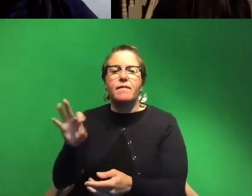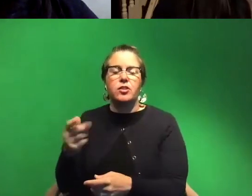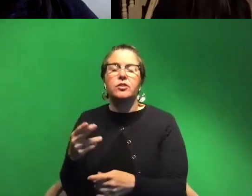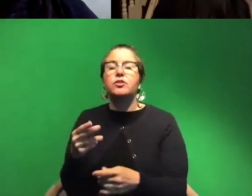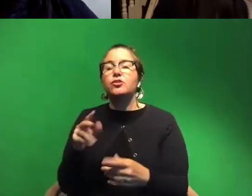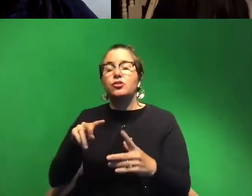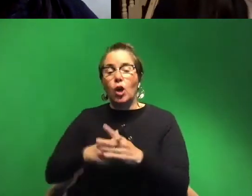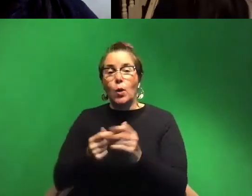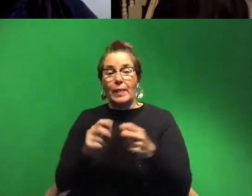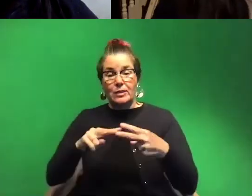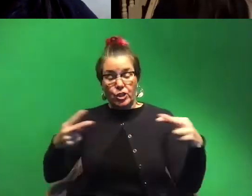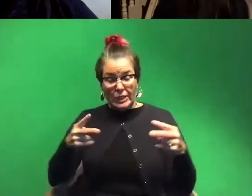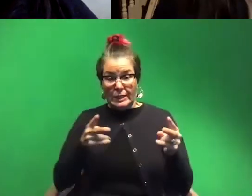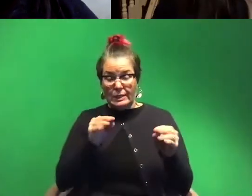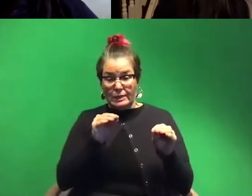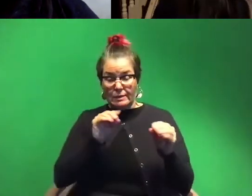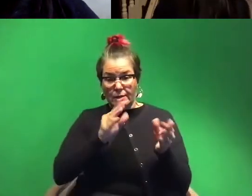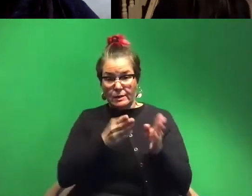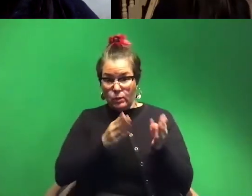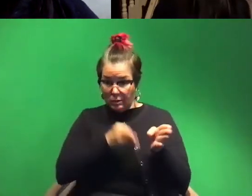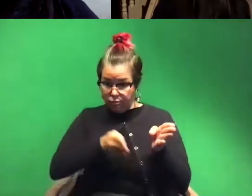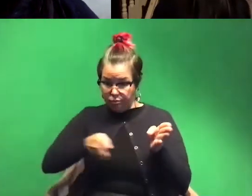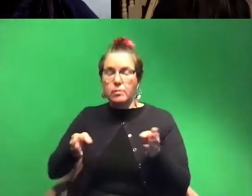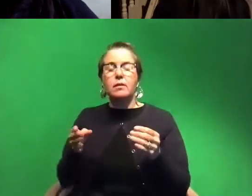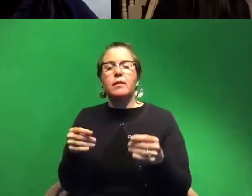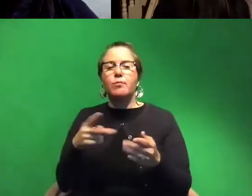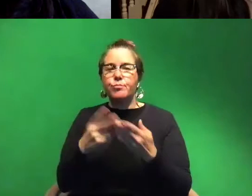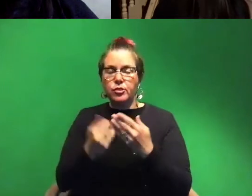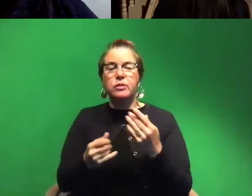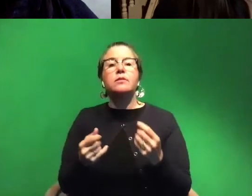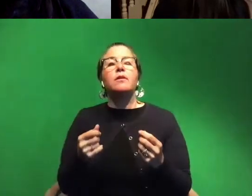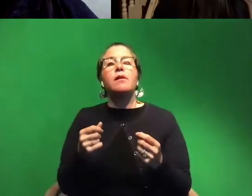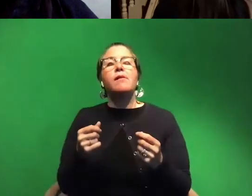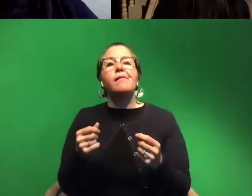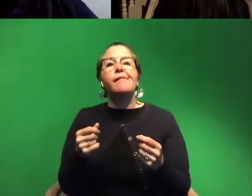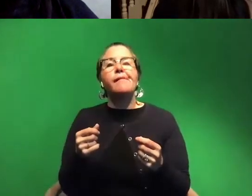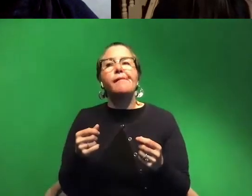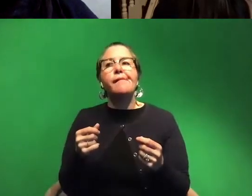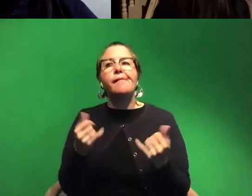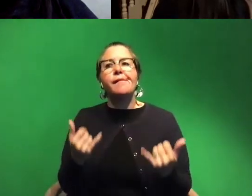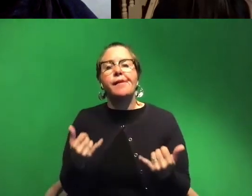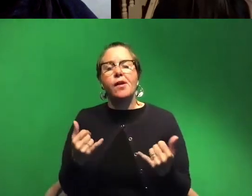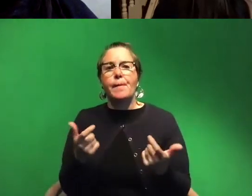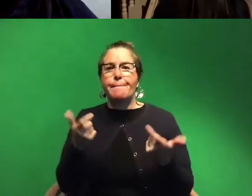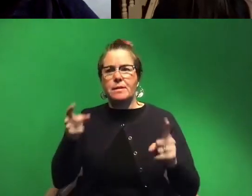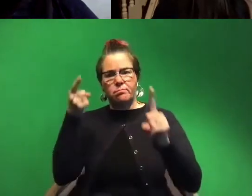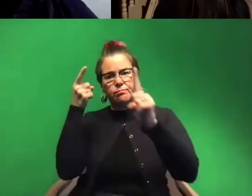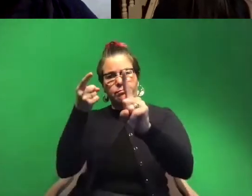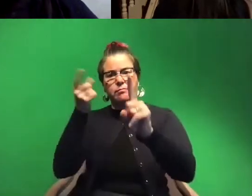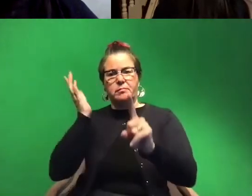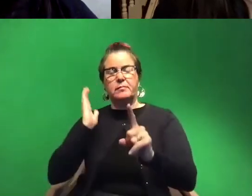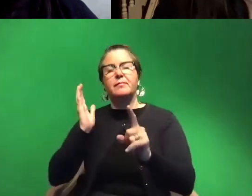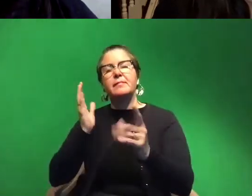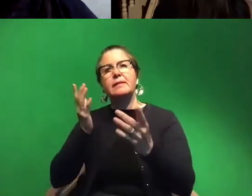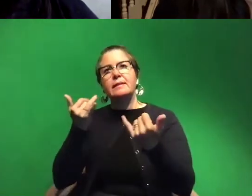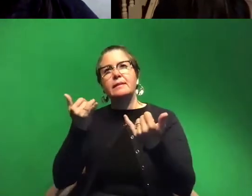sequencing project and kind of, our very, very big goal, which is a big goal